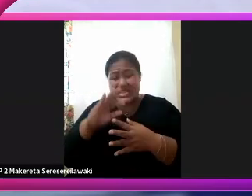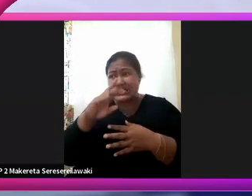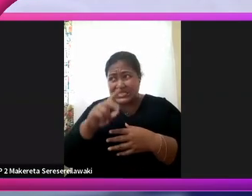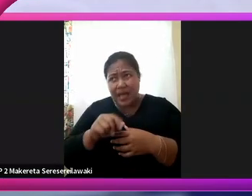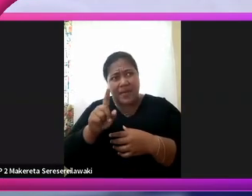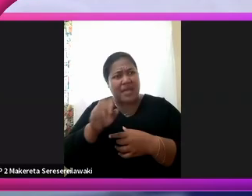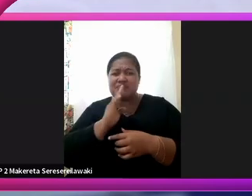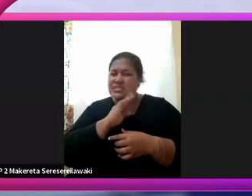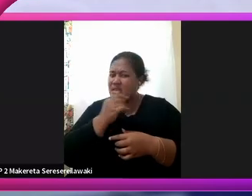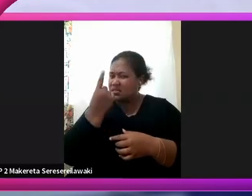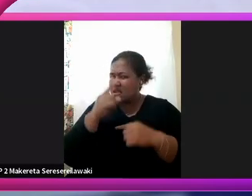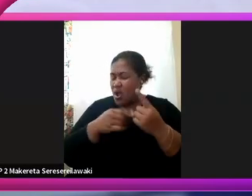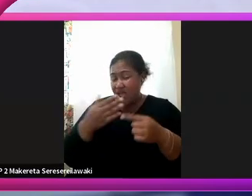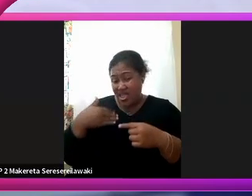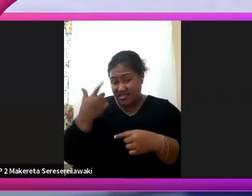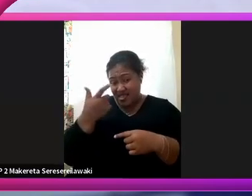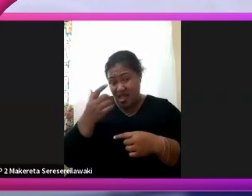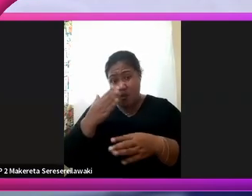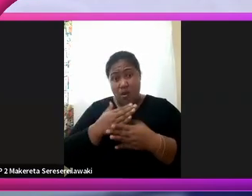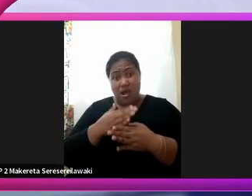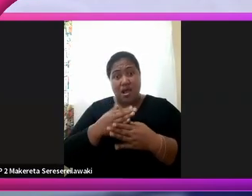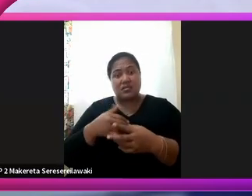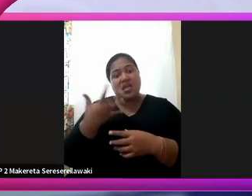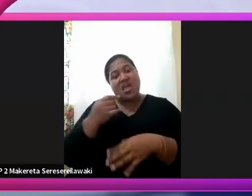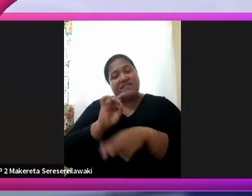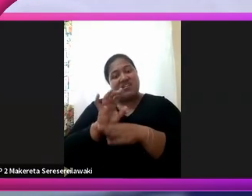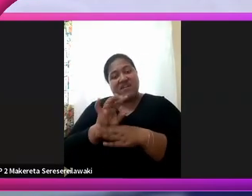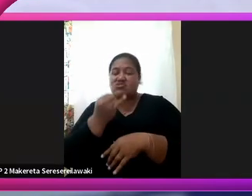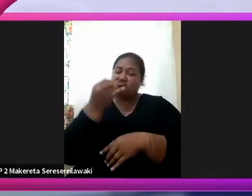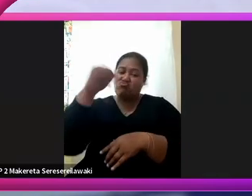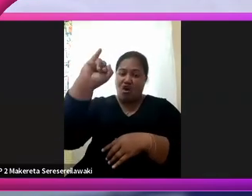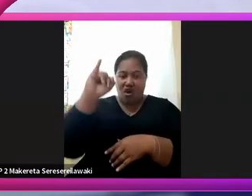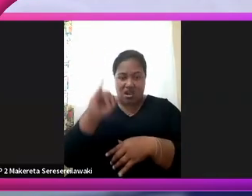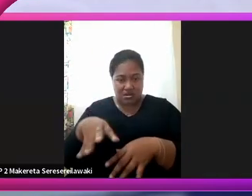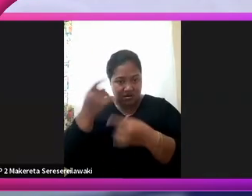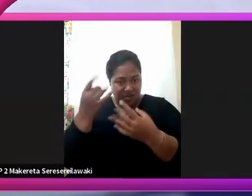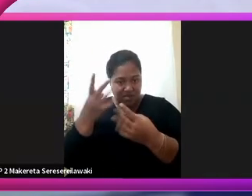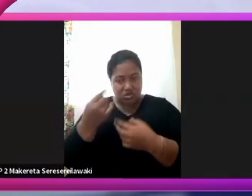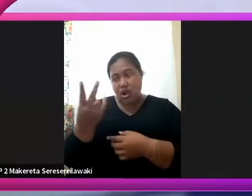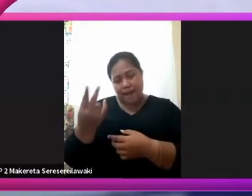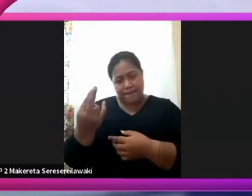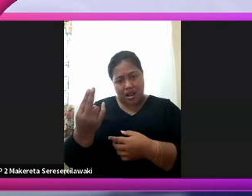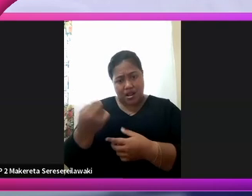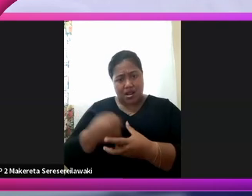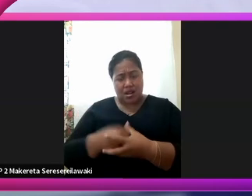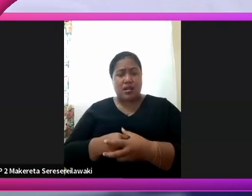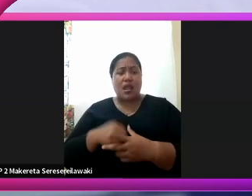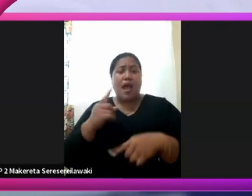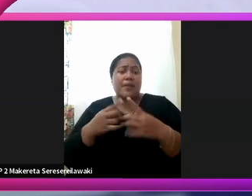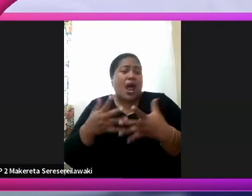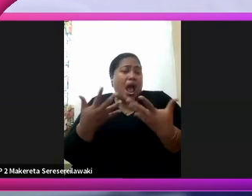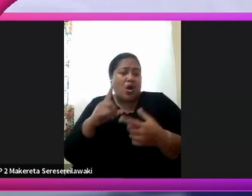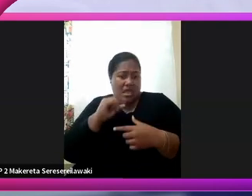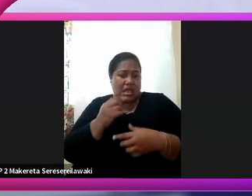in the healthcare worker as well, will advise the wrong information to the couple about how to conceive,